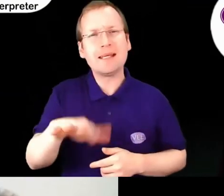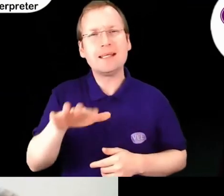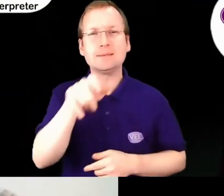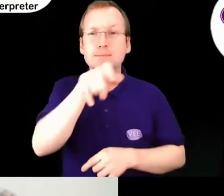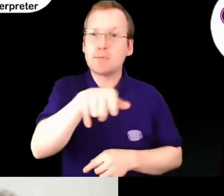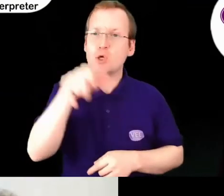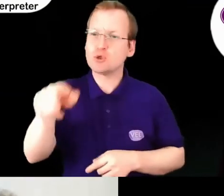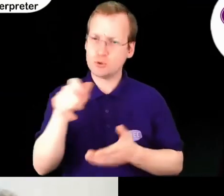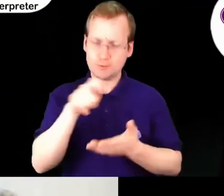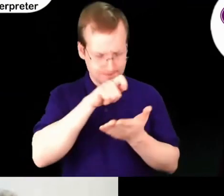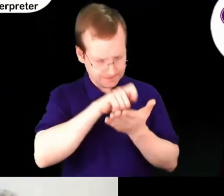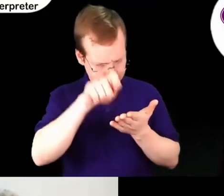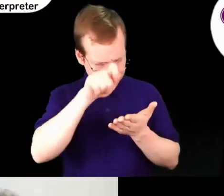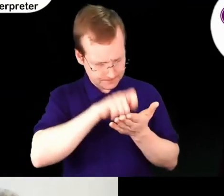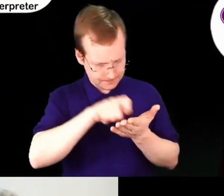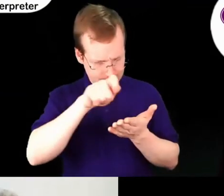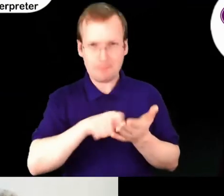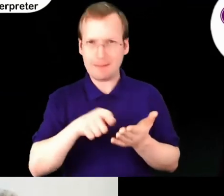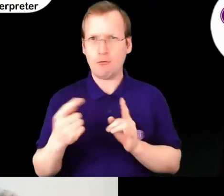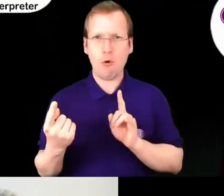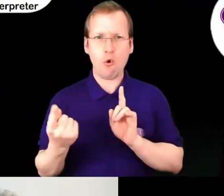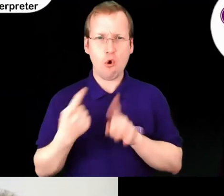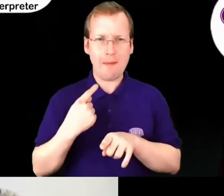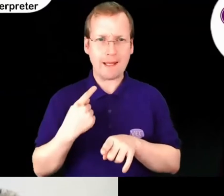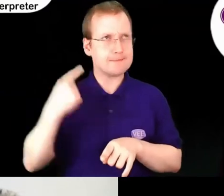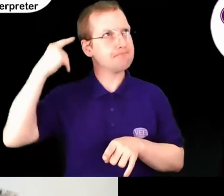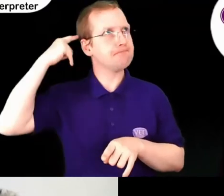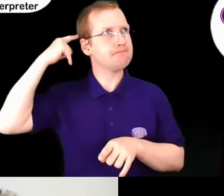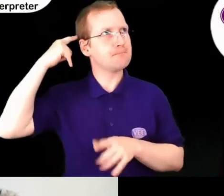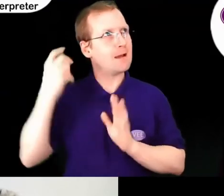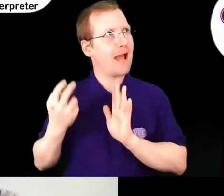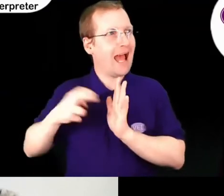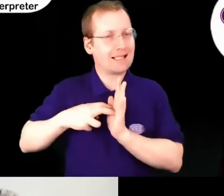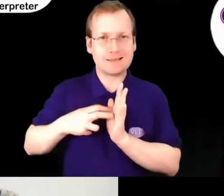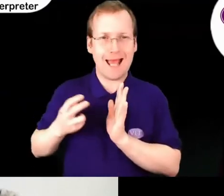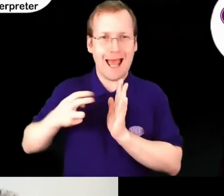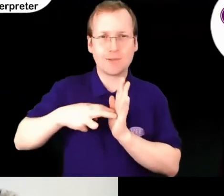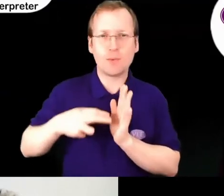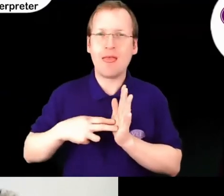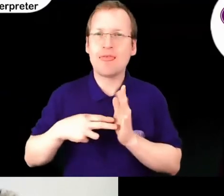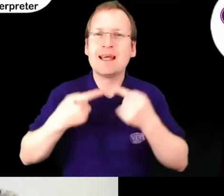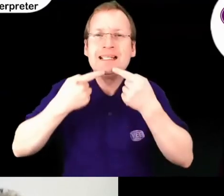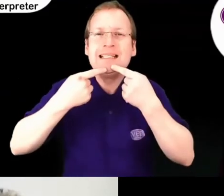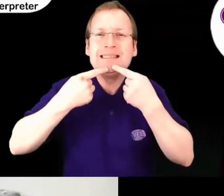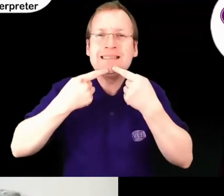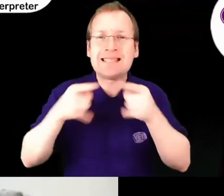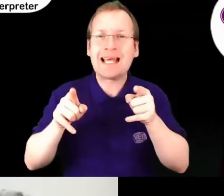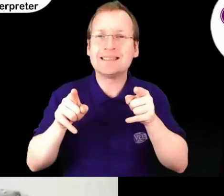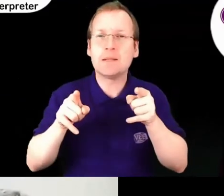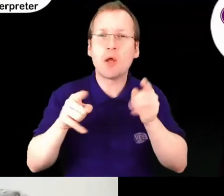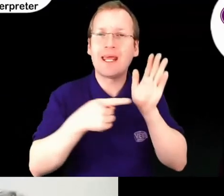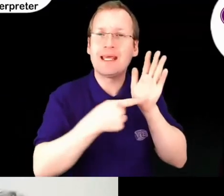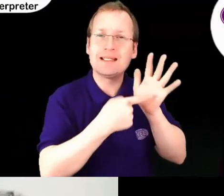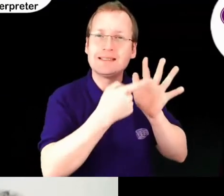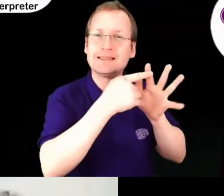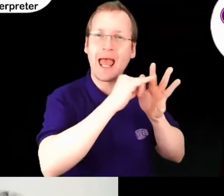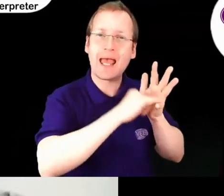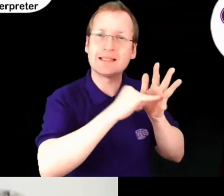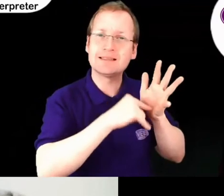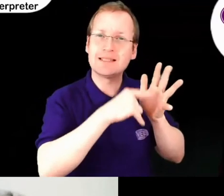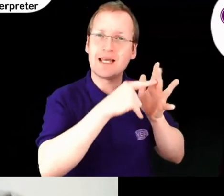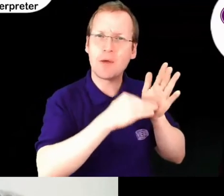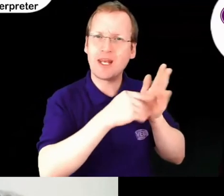a note of when people have made a comment in a song, I could have filled a book with testimonies on just that song. Now,